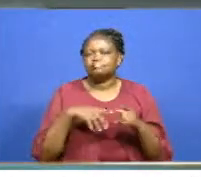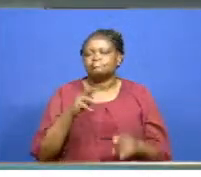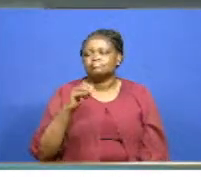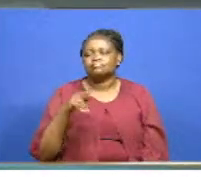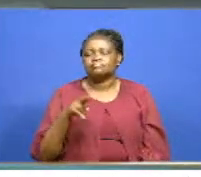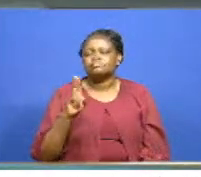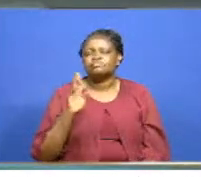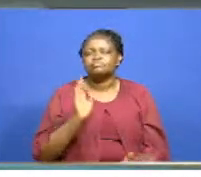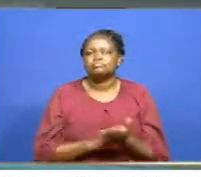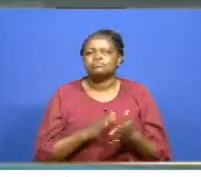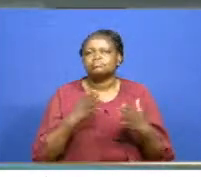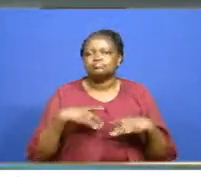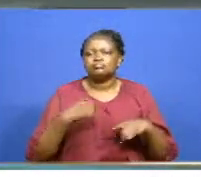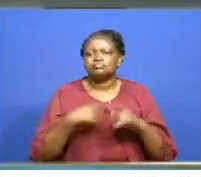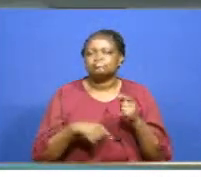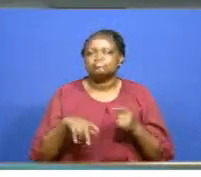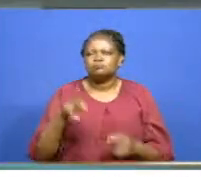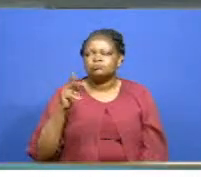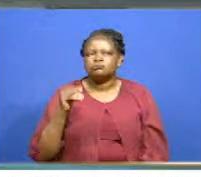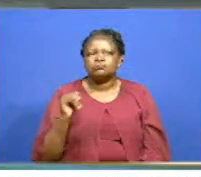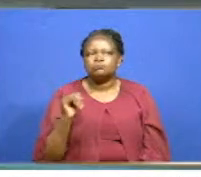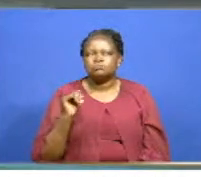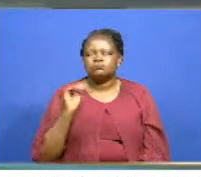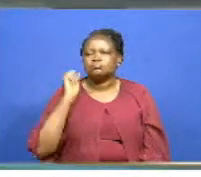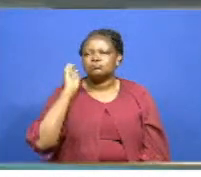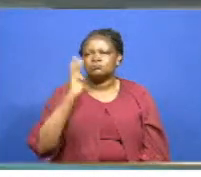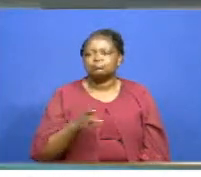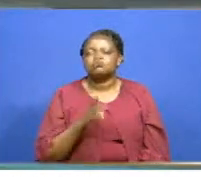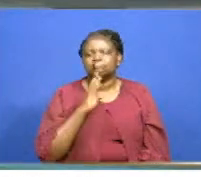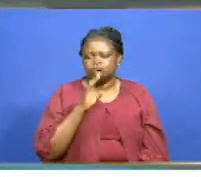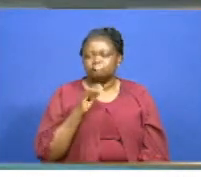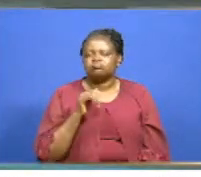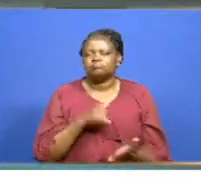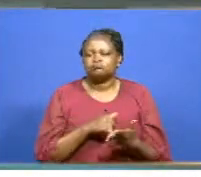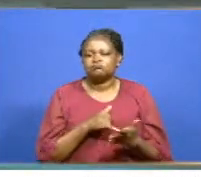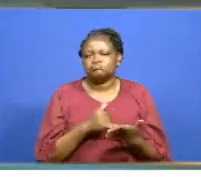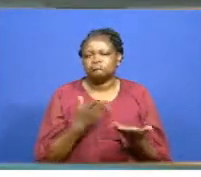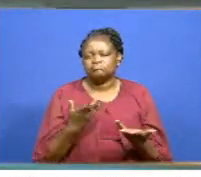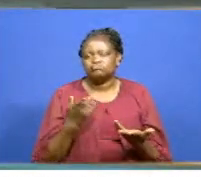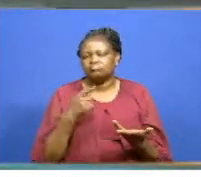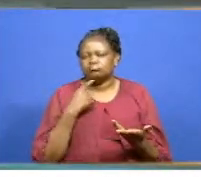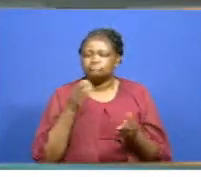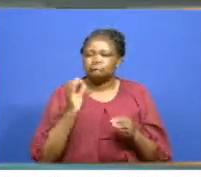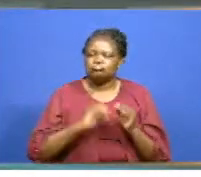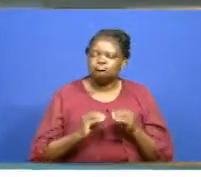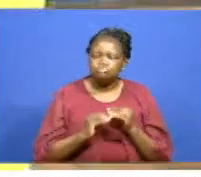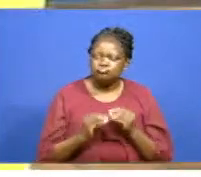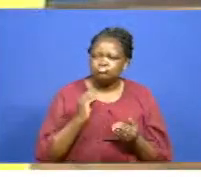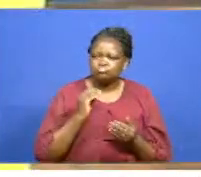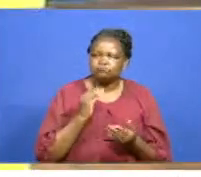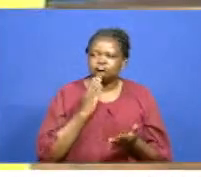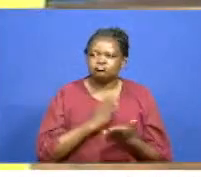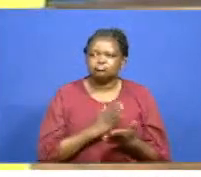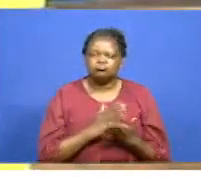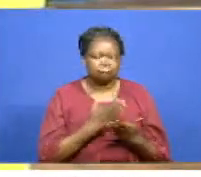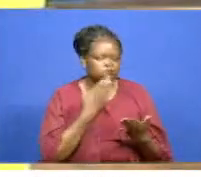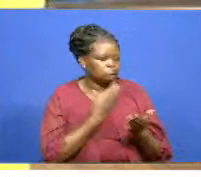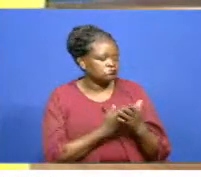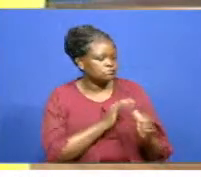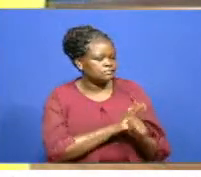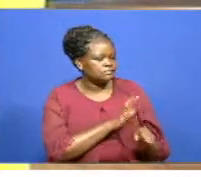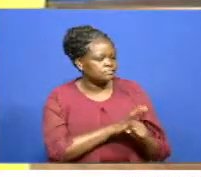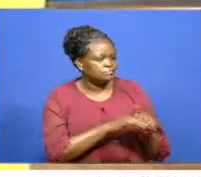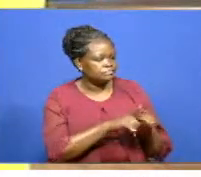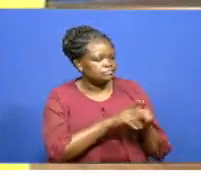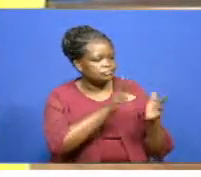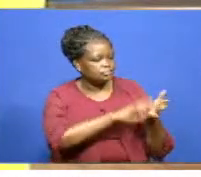people of Kabuchai will be captured in terms of whom they will be elected. Indeed, thank you so much, and I will echo your words.